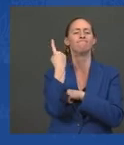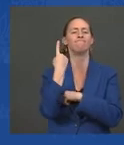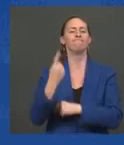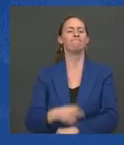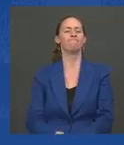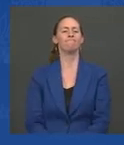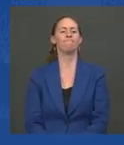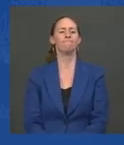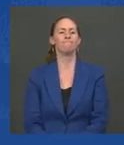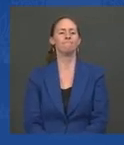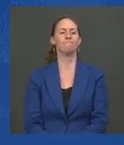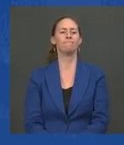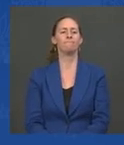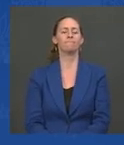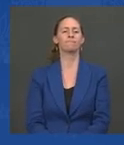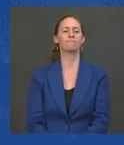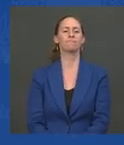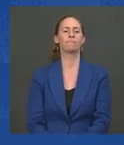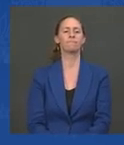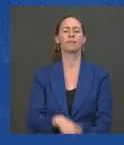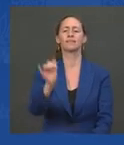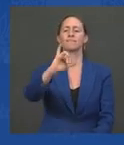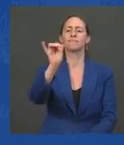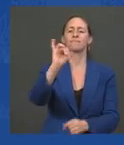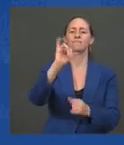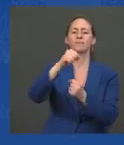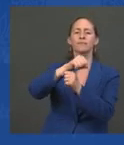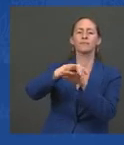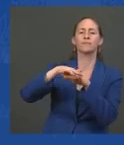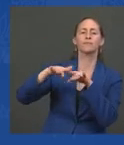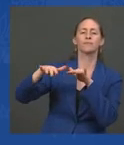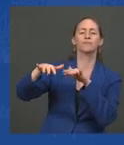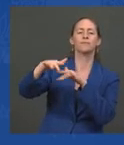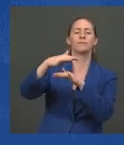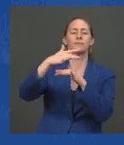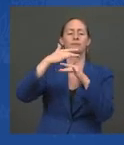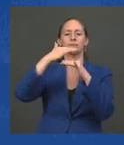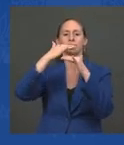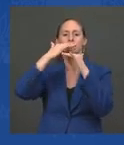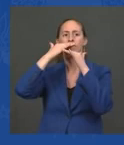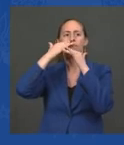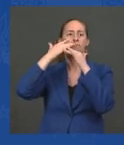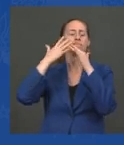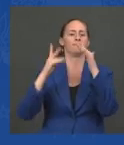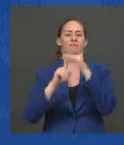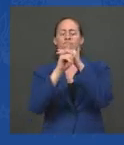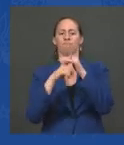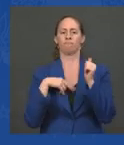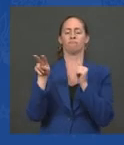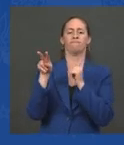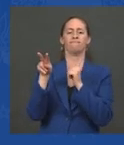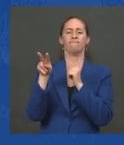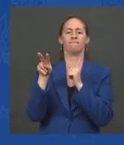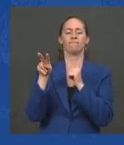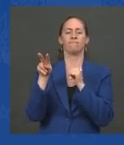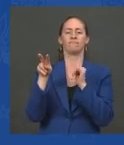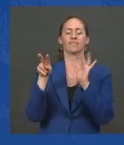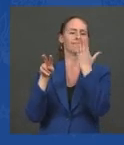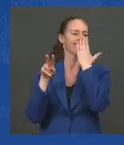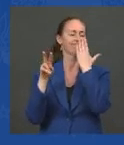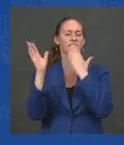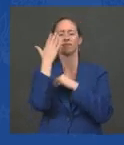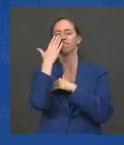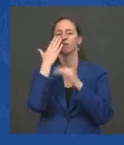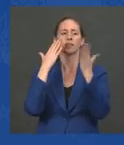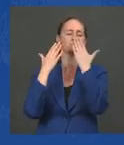breathes some oxygen under the rocks where they're hiding and gives us some breath. I've said it before,